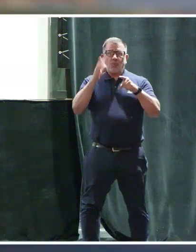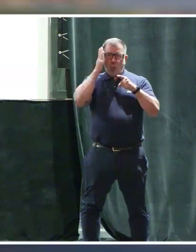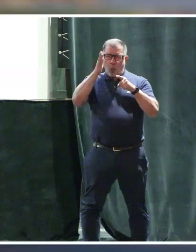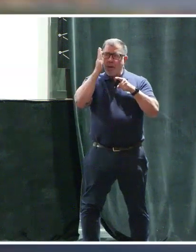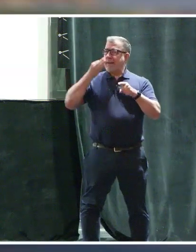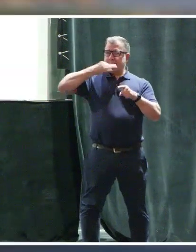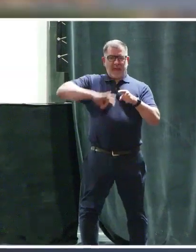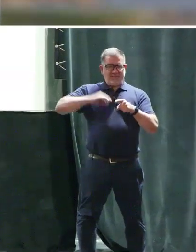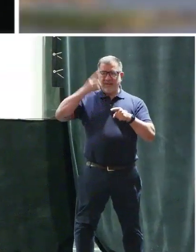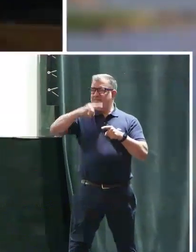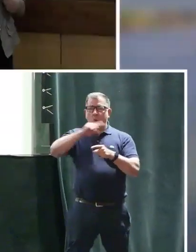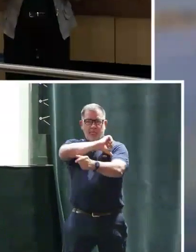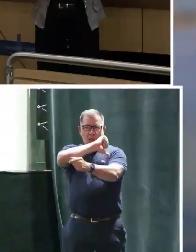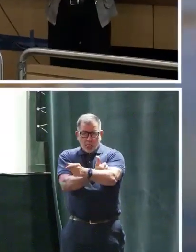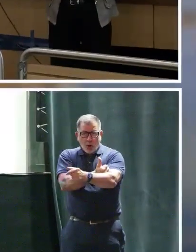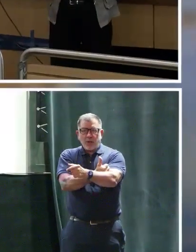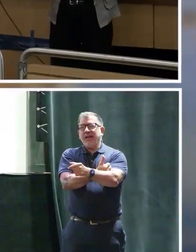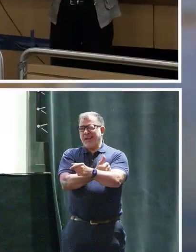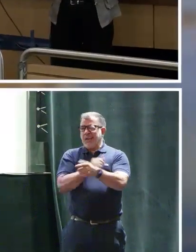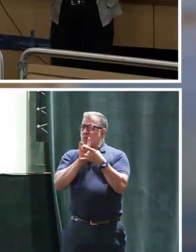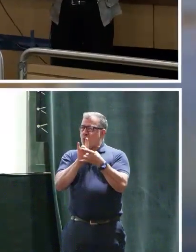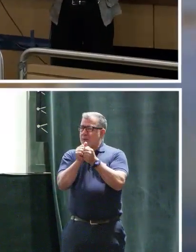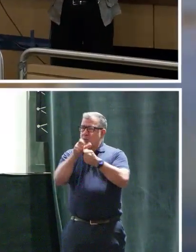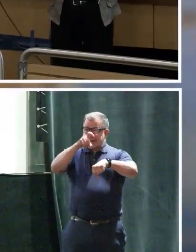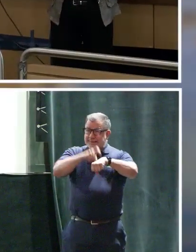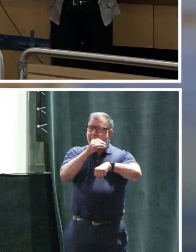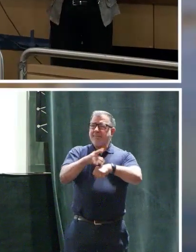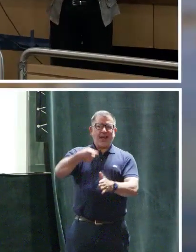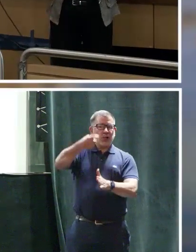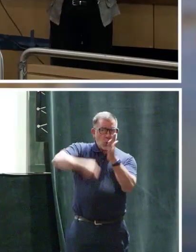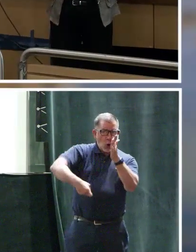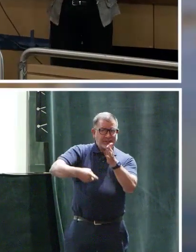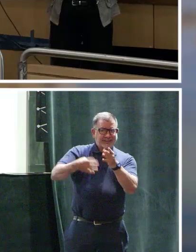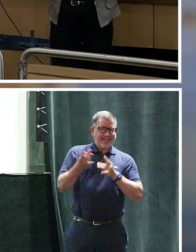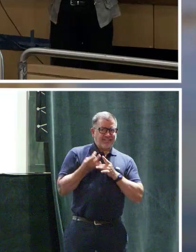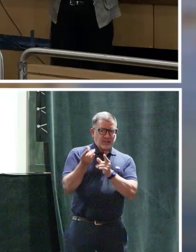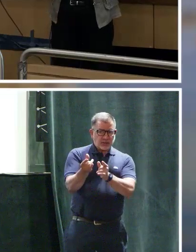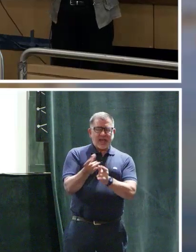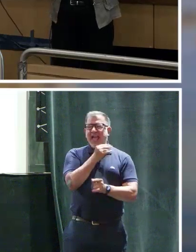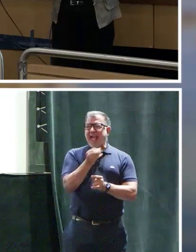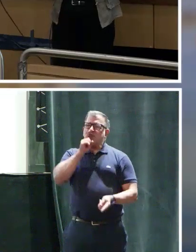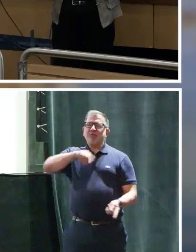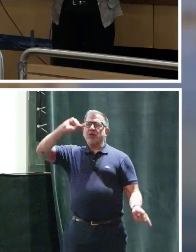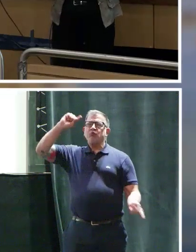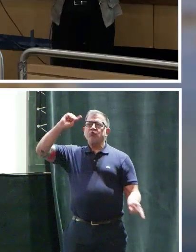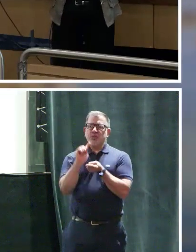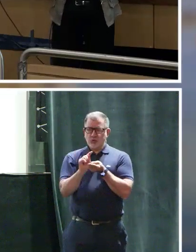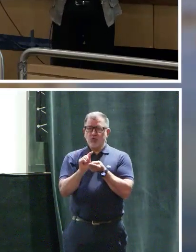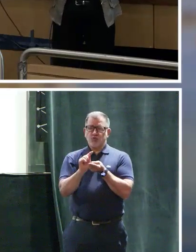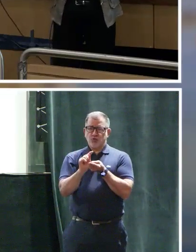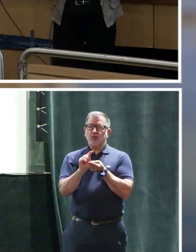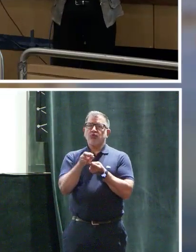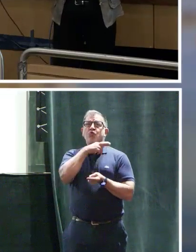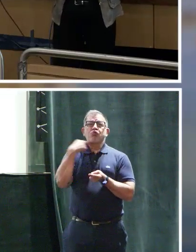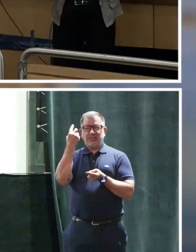the authority in terms of time and cost efficiency and in reducing overall risk to the authority